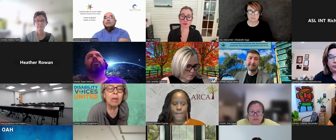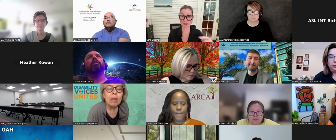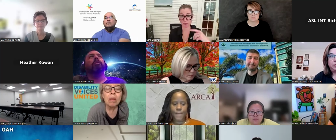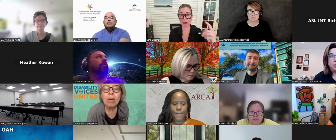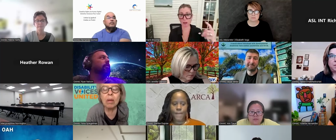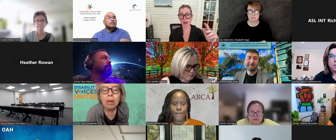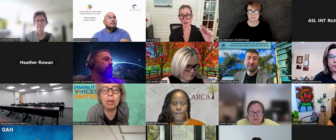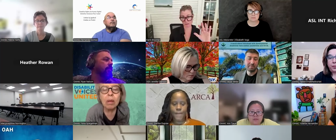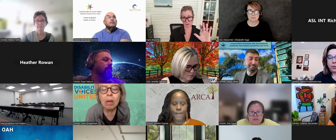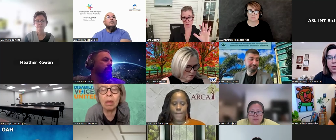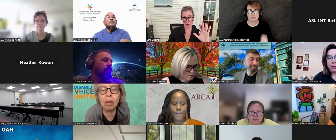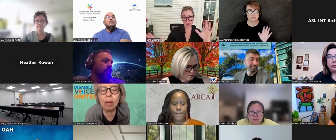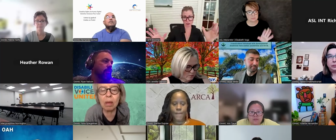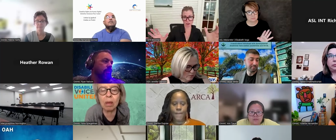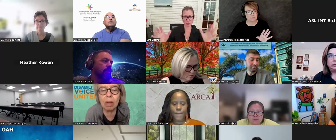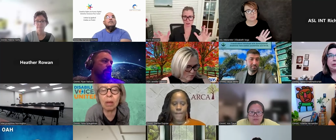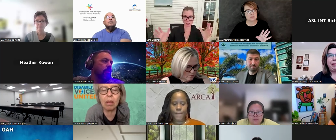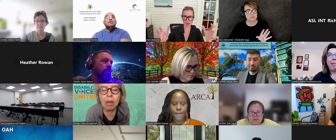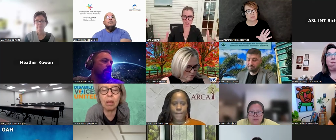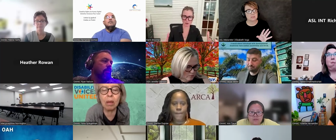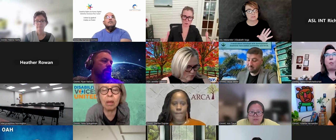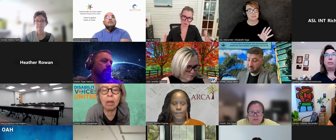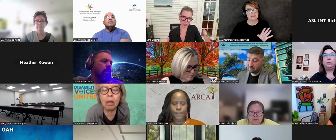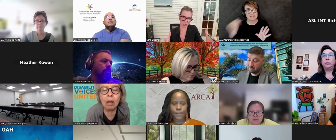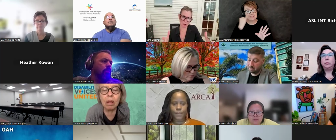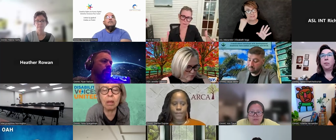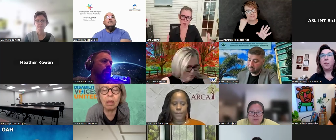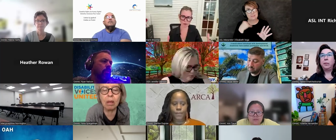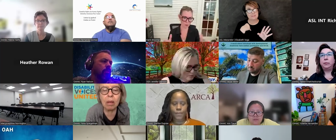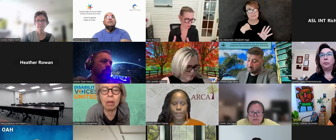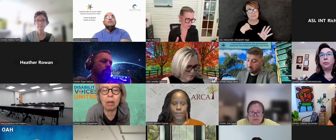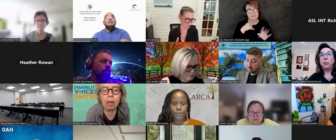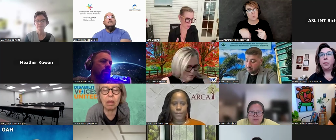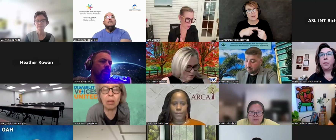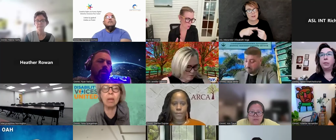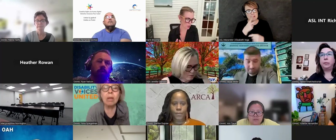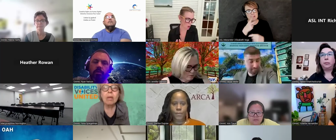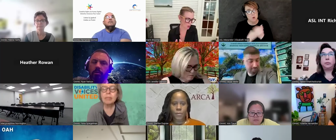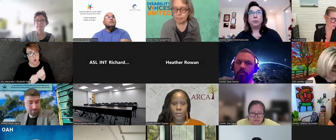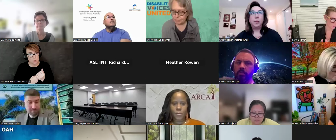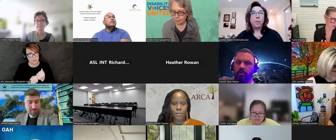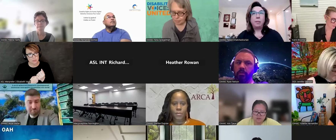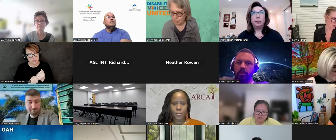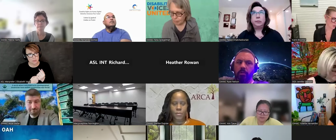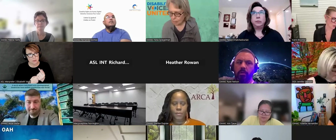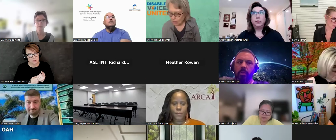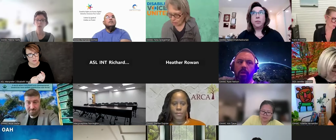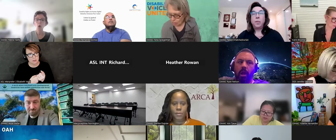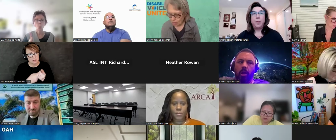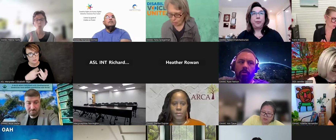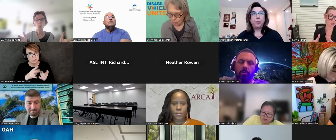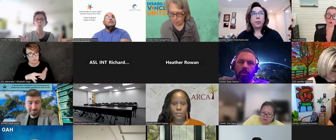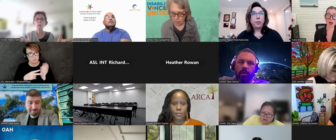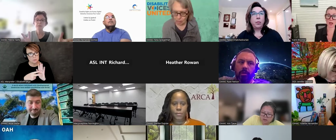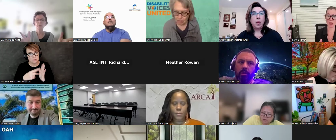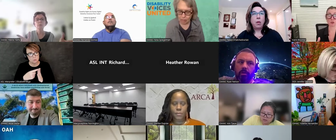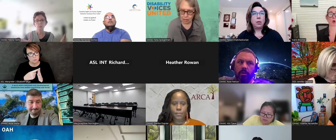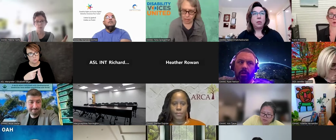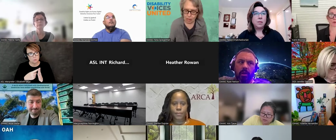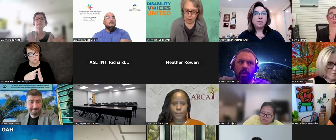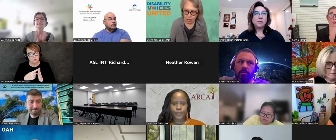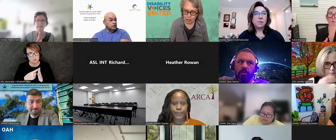And so just to play back, if I were to start saying what, when you talk about both, sorry, what are the